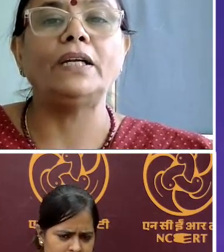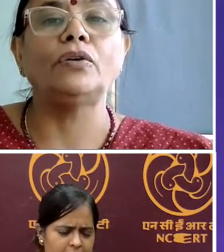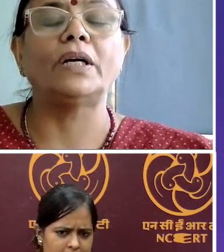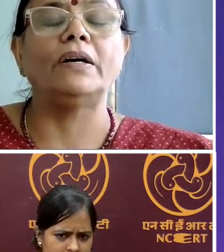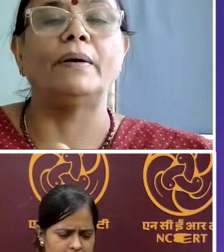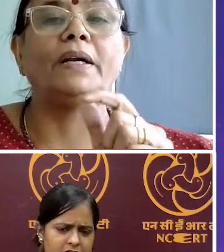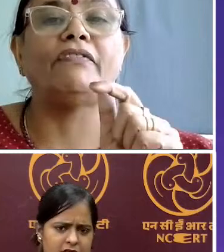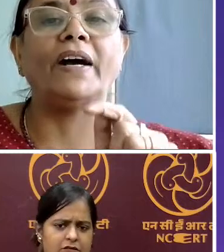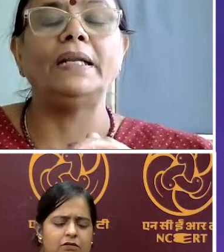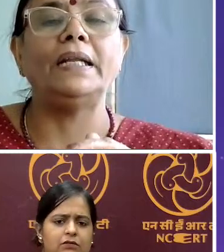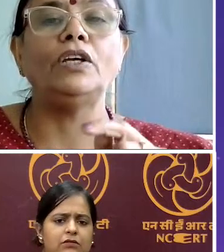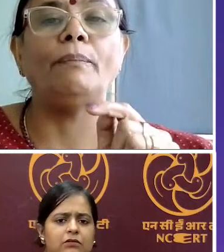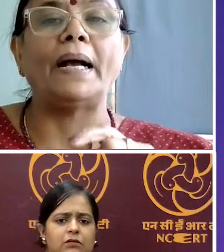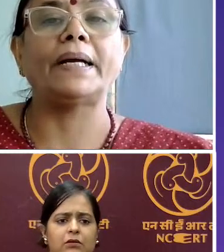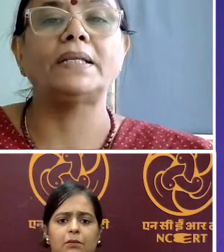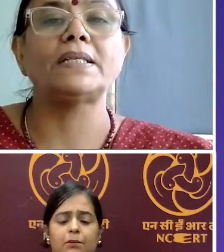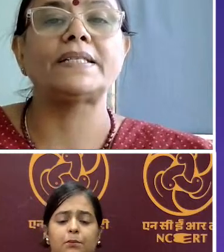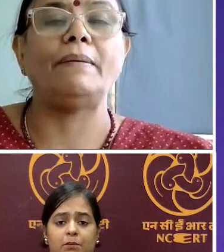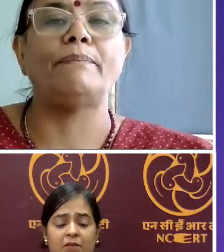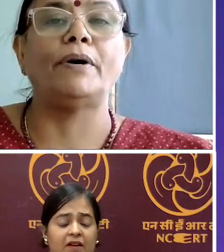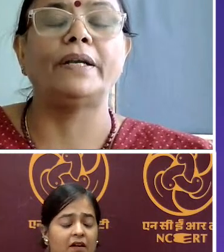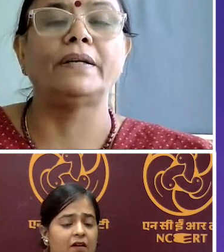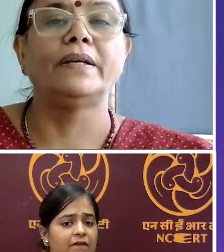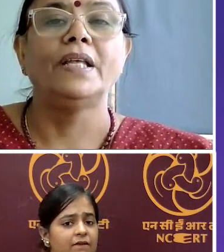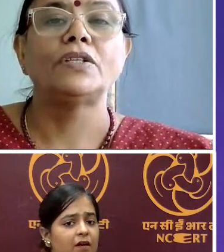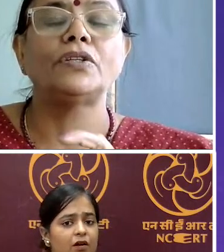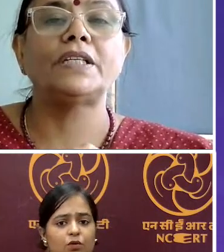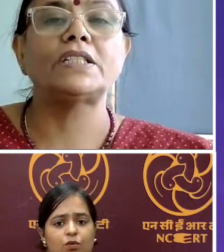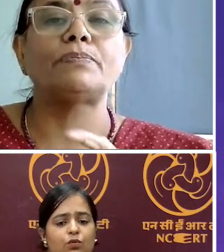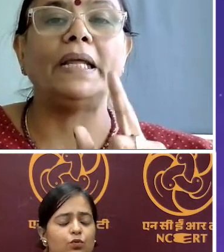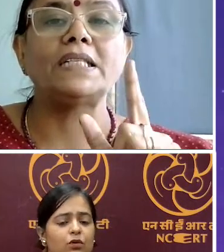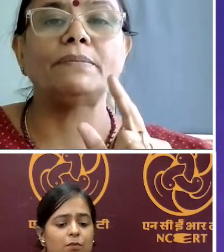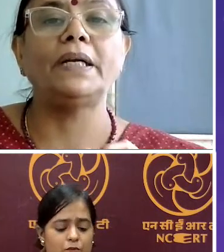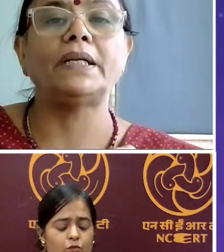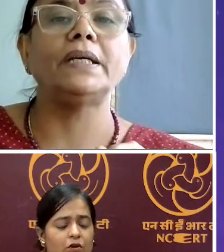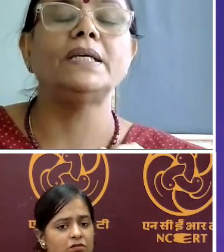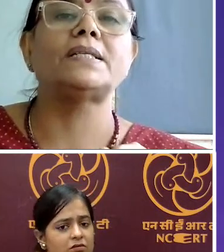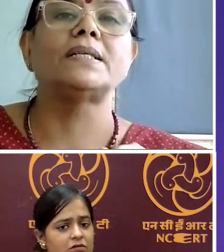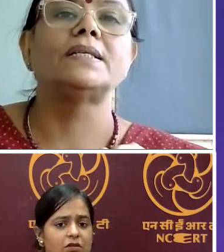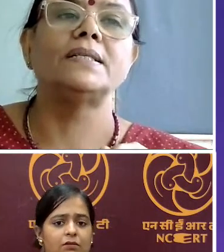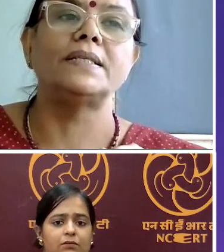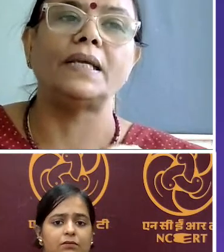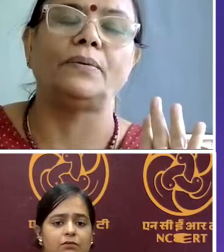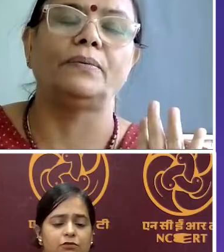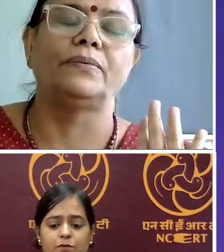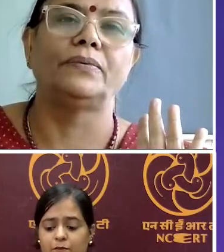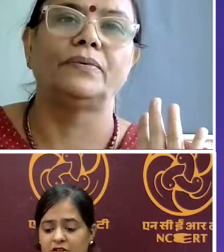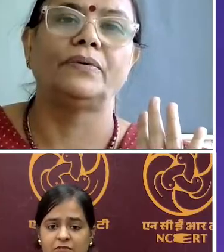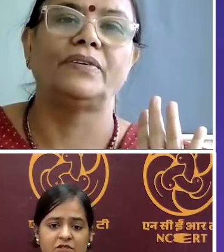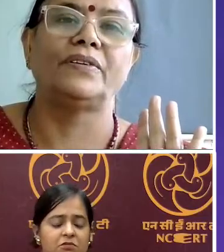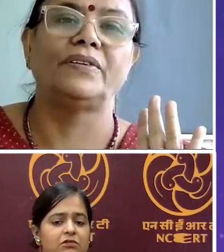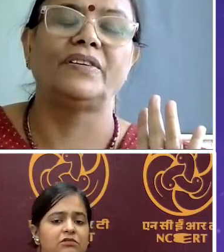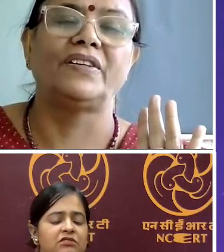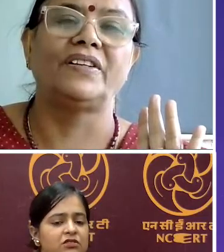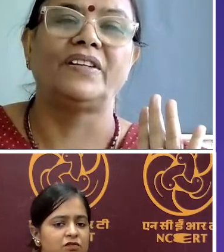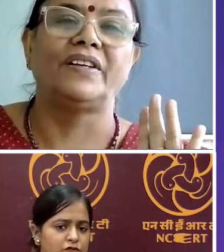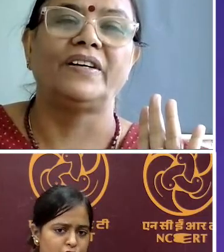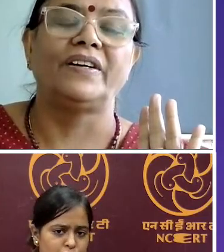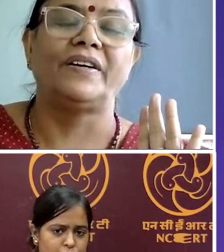some length to cover, but finally you're back at the same point. So the displacement is 0.